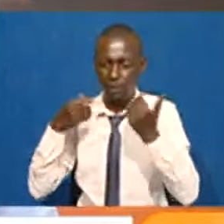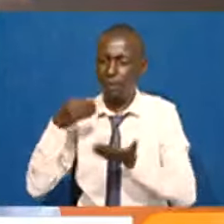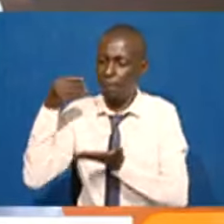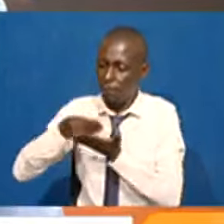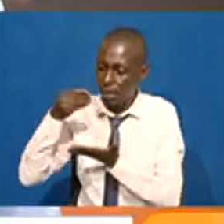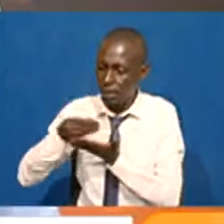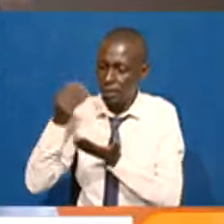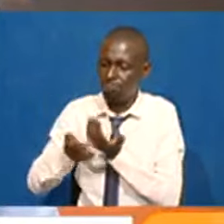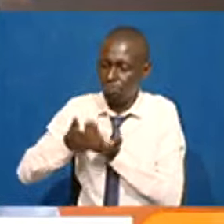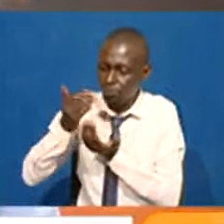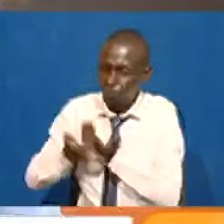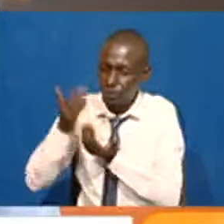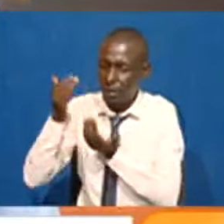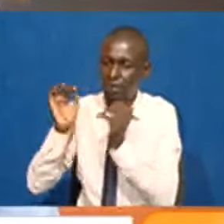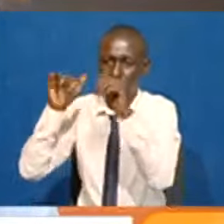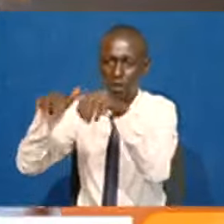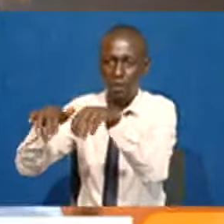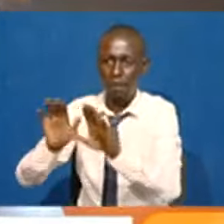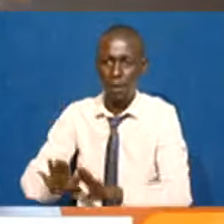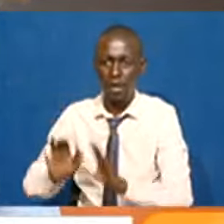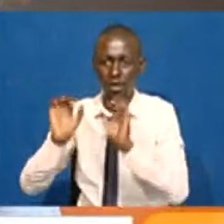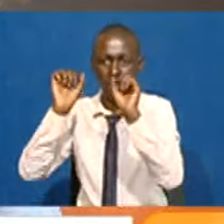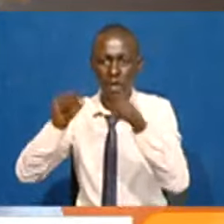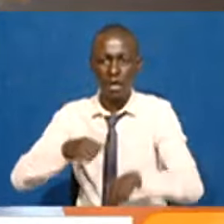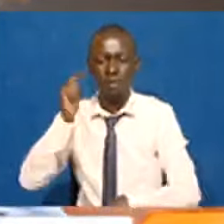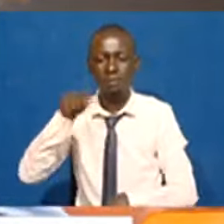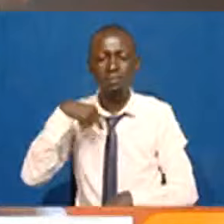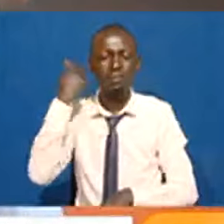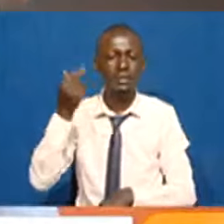of the burial. So I was busy